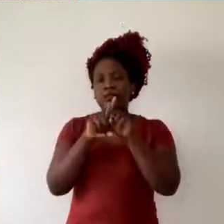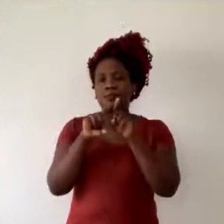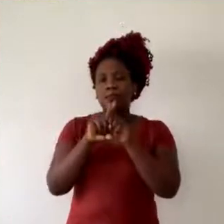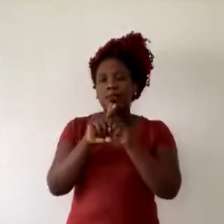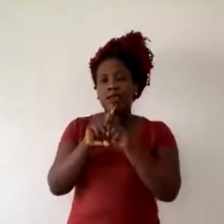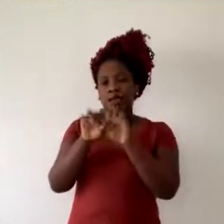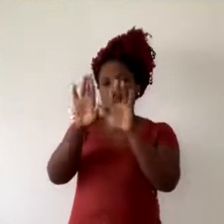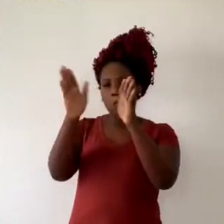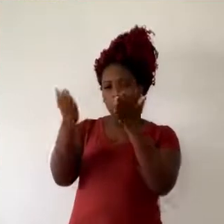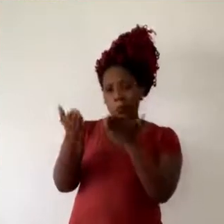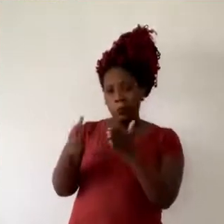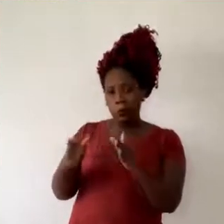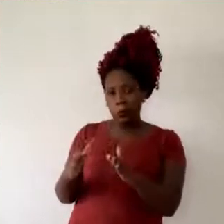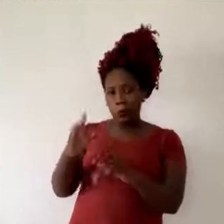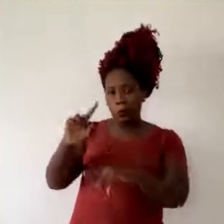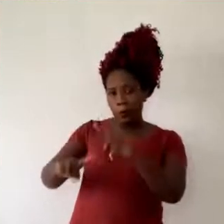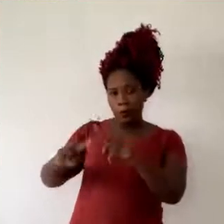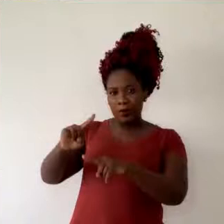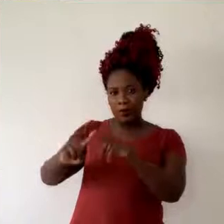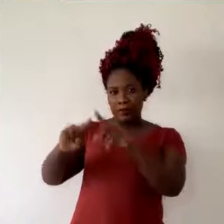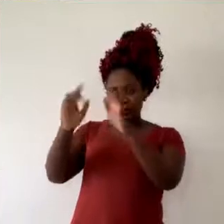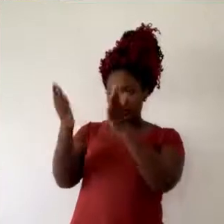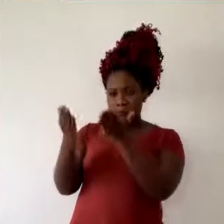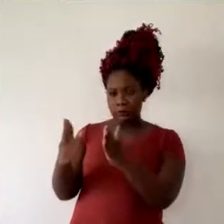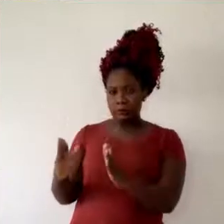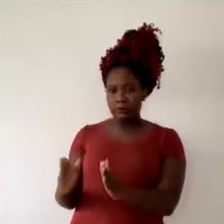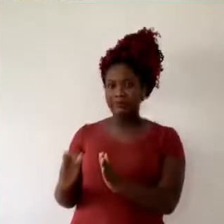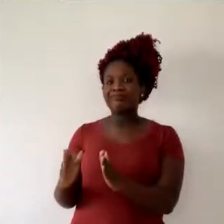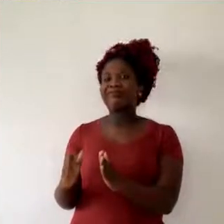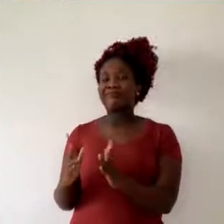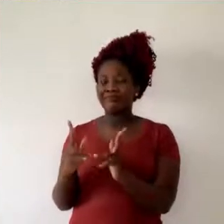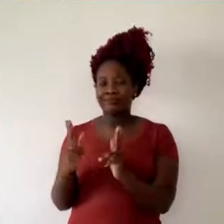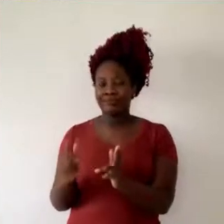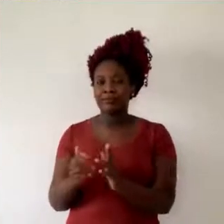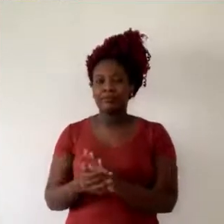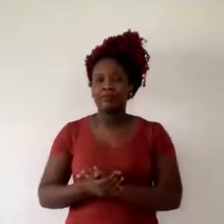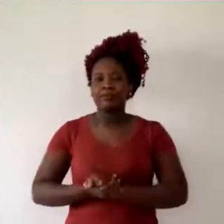the objectification of women we may include.